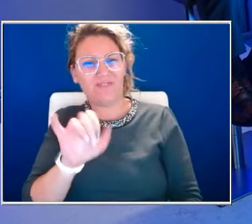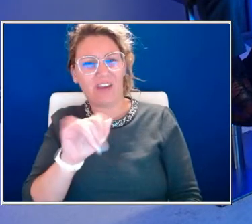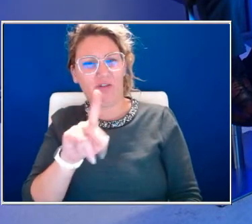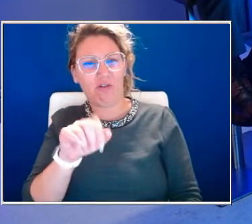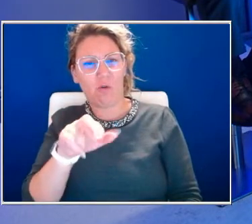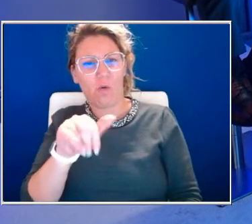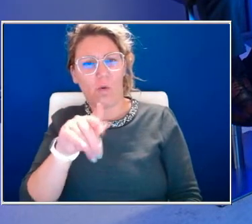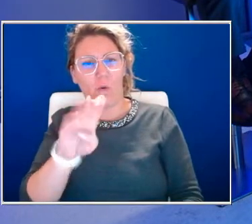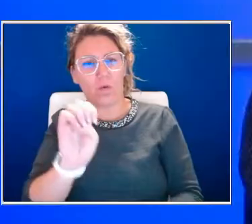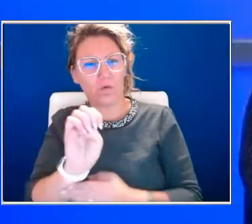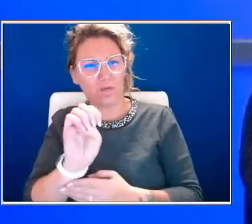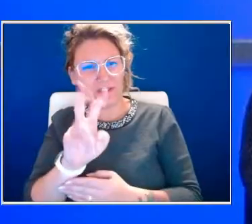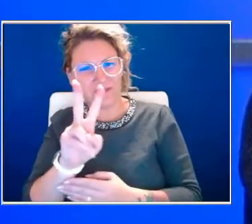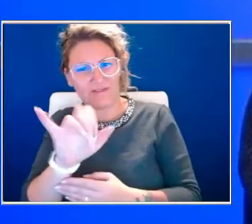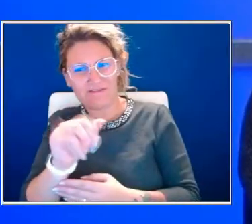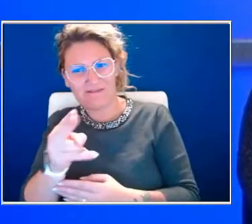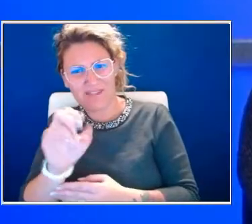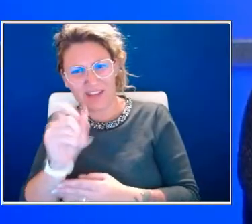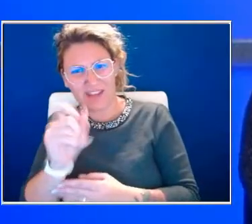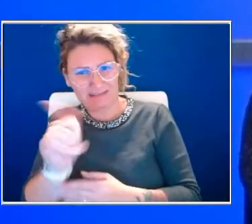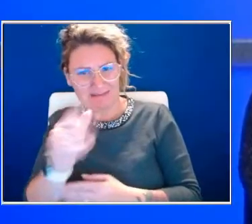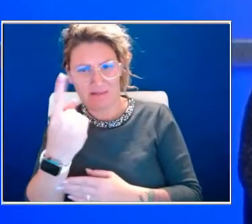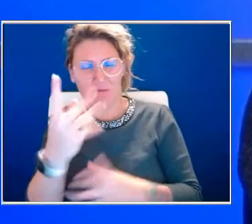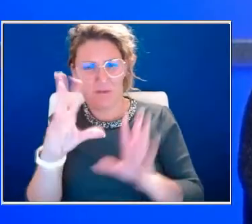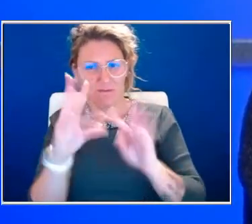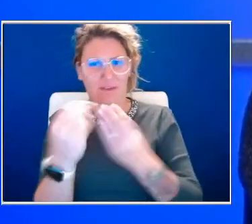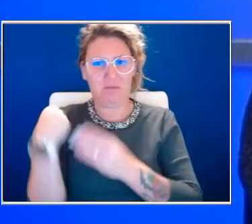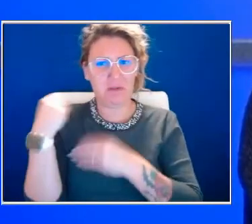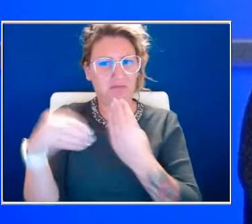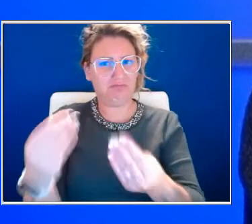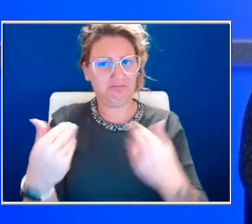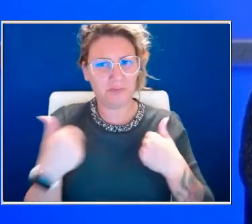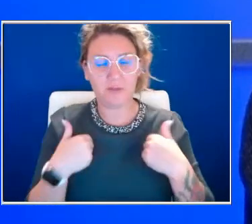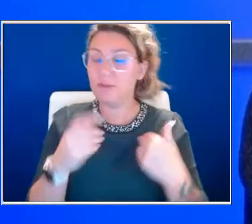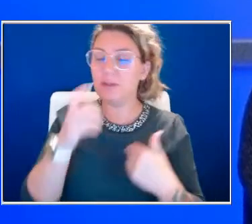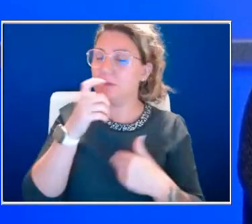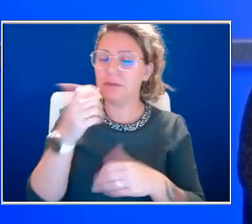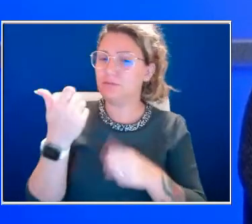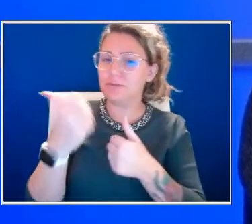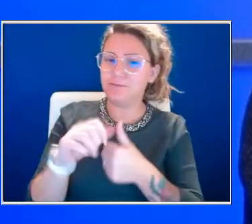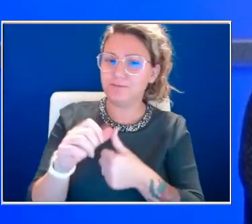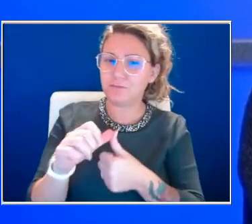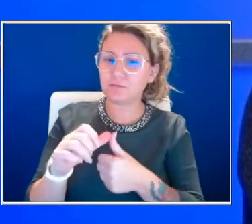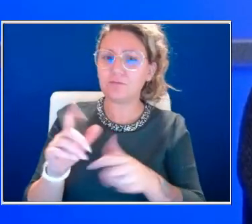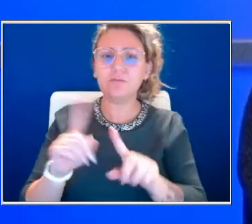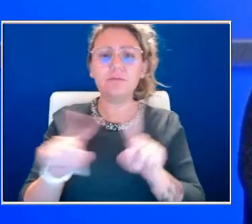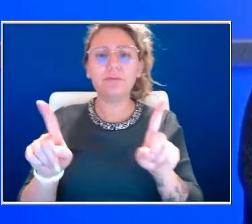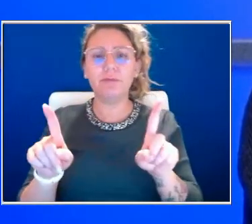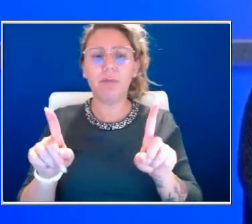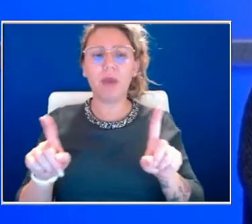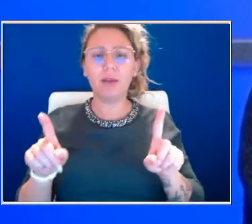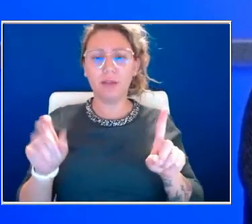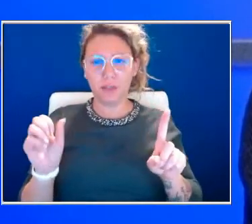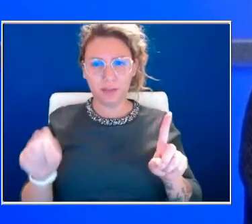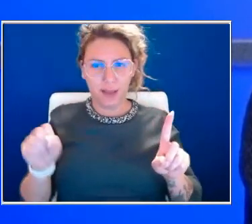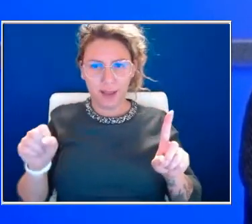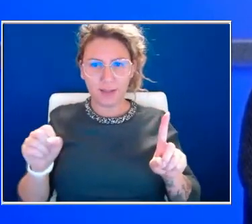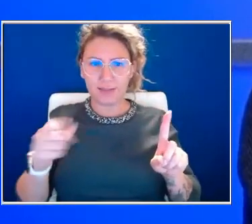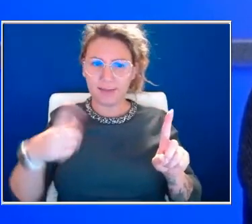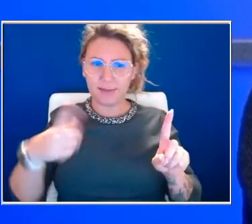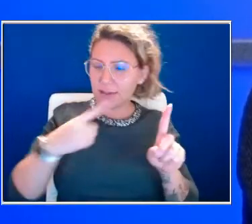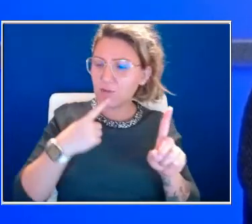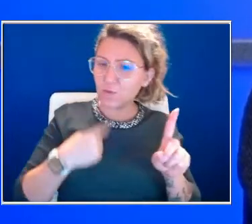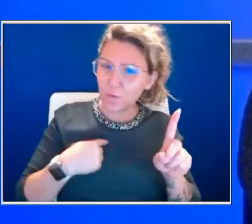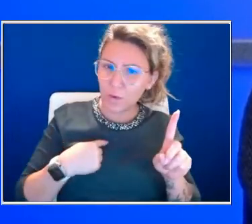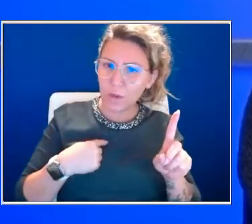them? No, not that I remember, but yes, they told me, because I stand